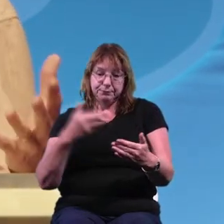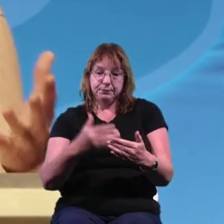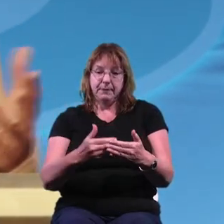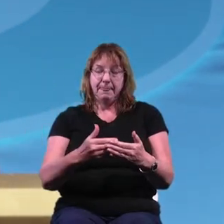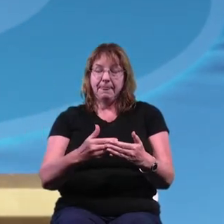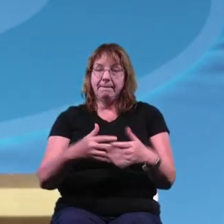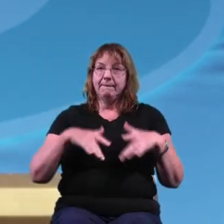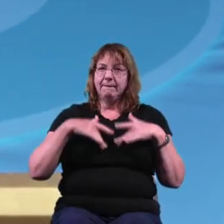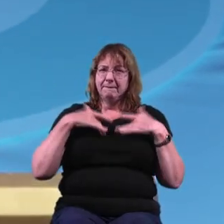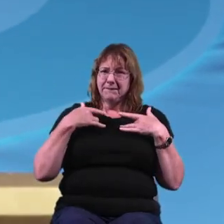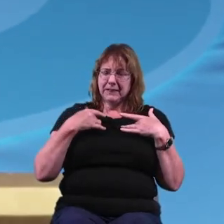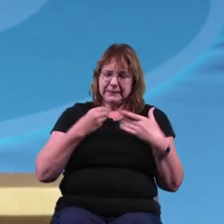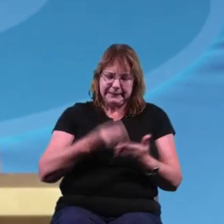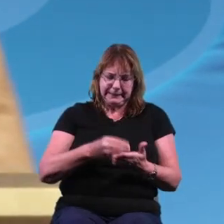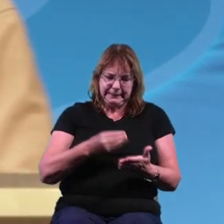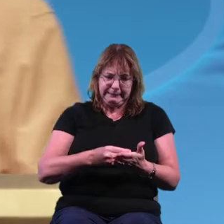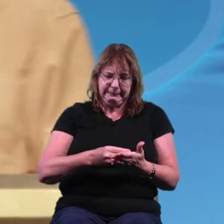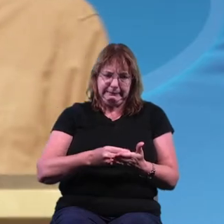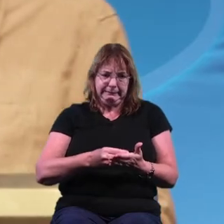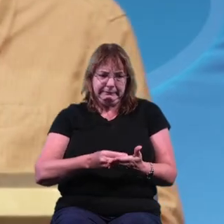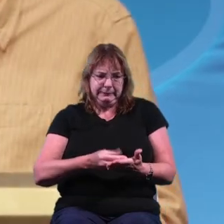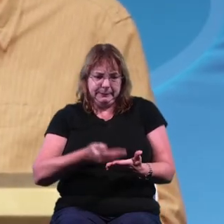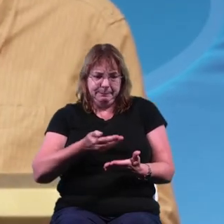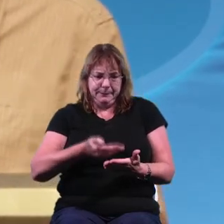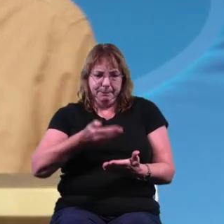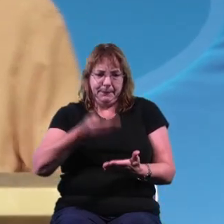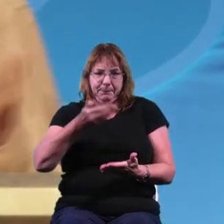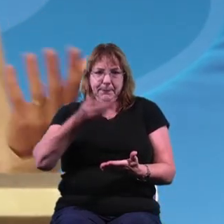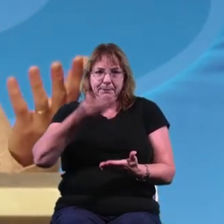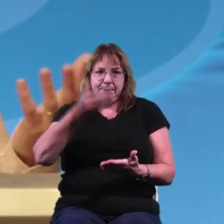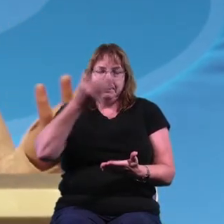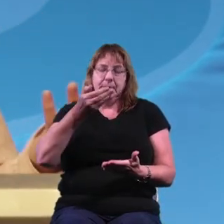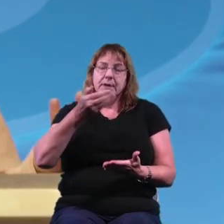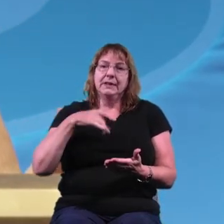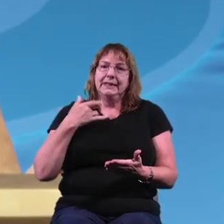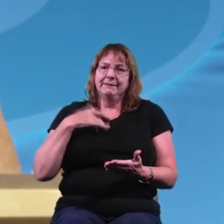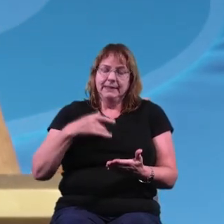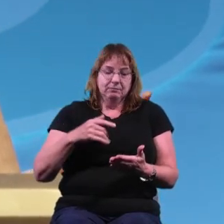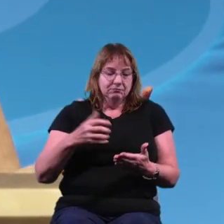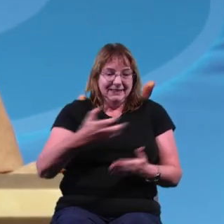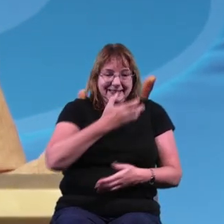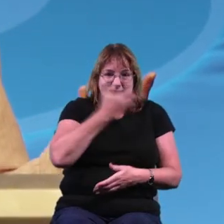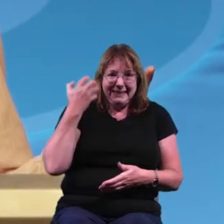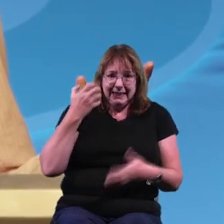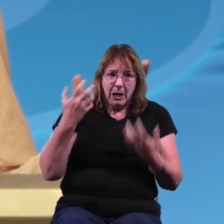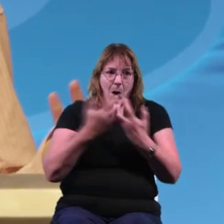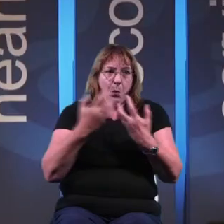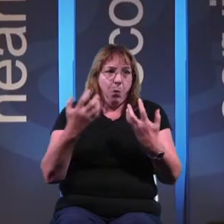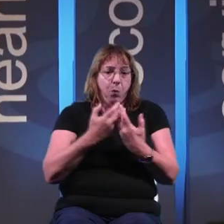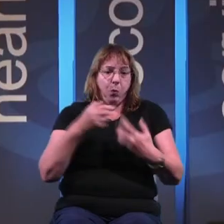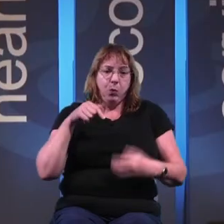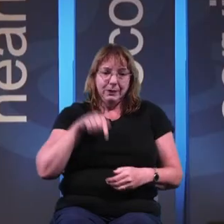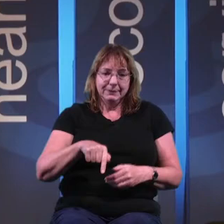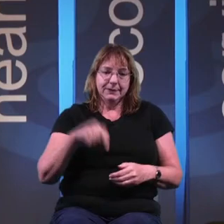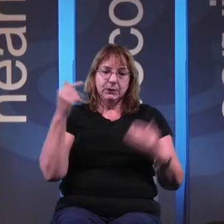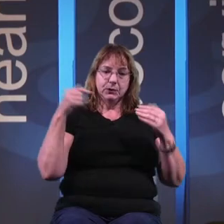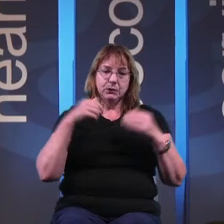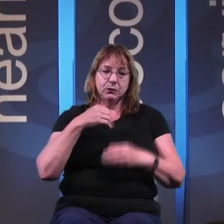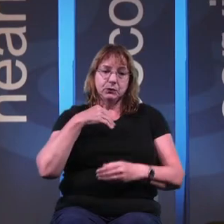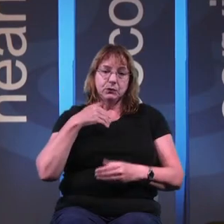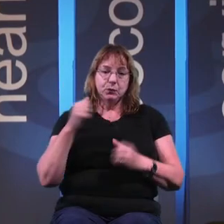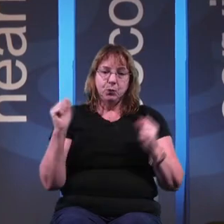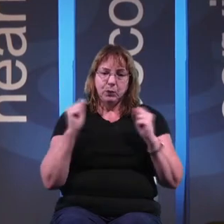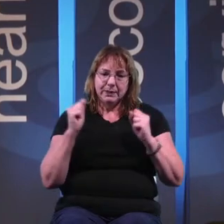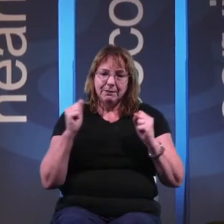Perhaps you're feeling the cost, the rise in the cost of living, wondering how you'll heat your home this winter, readjusting